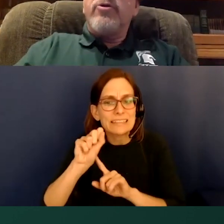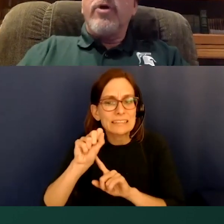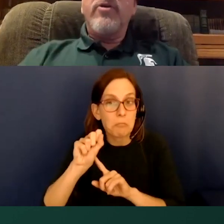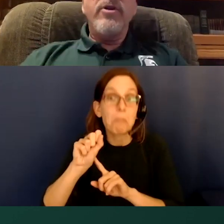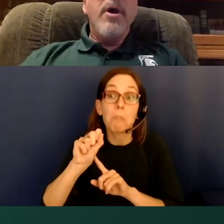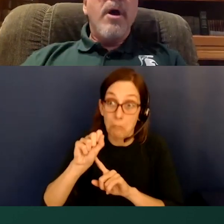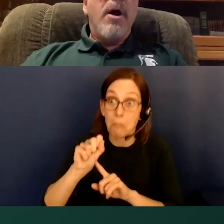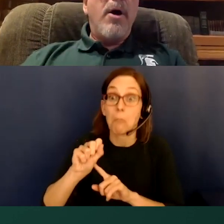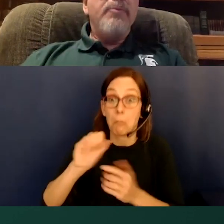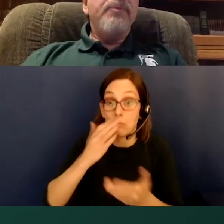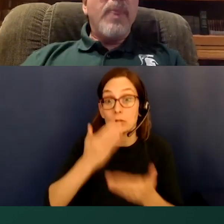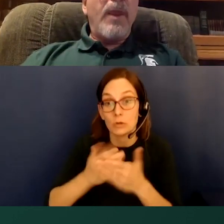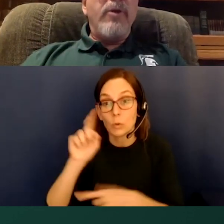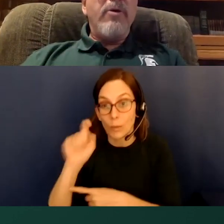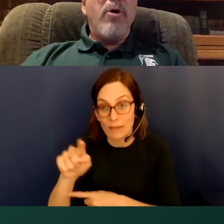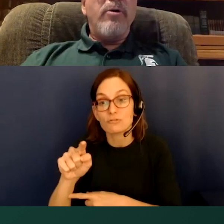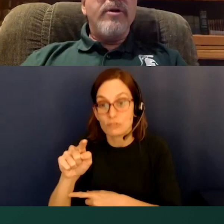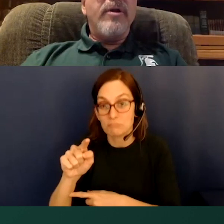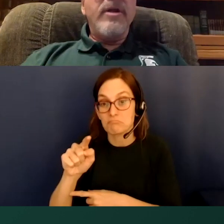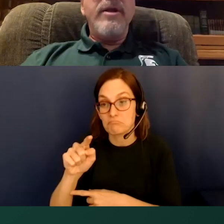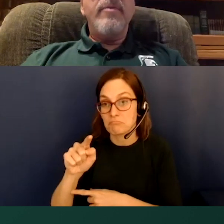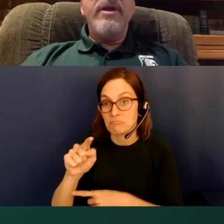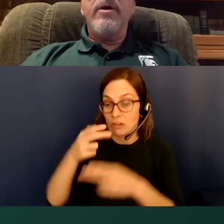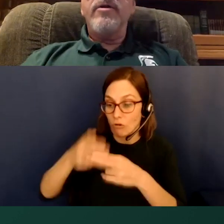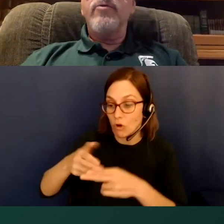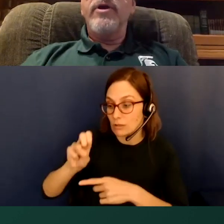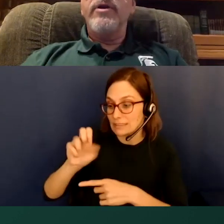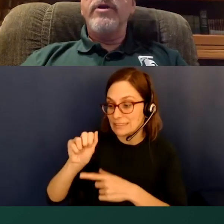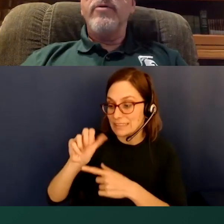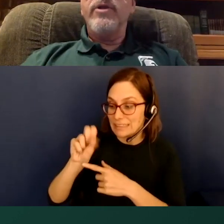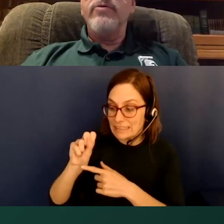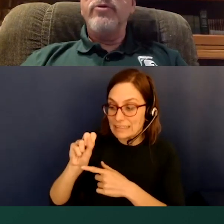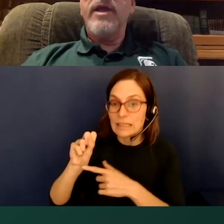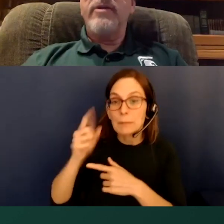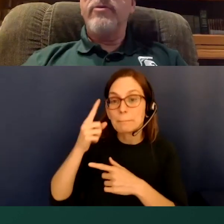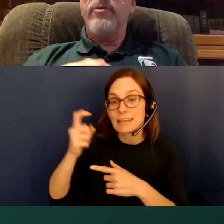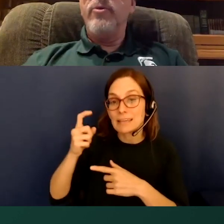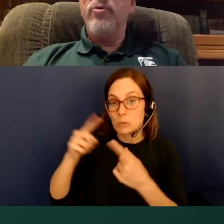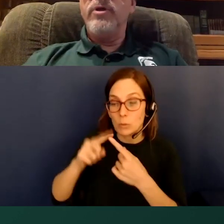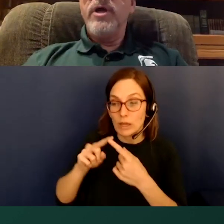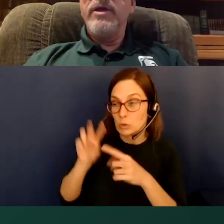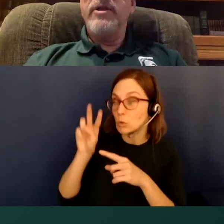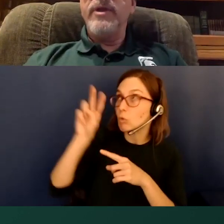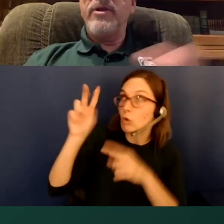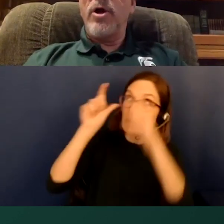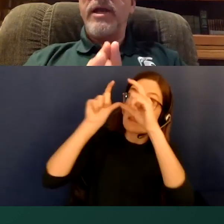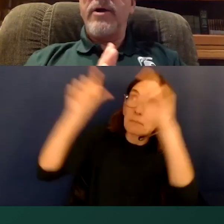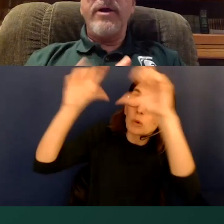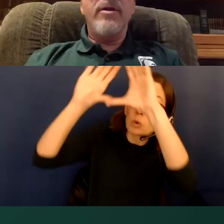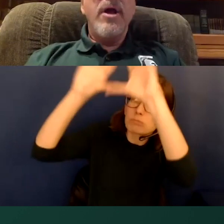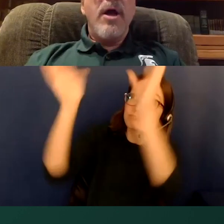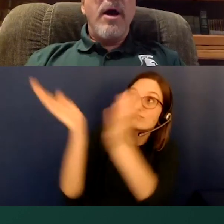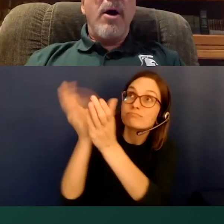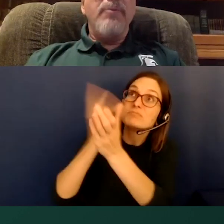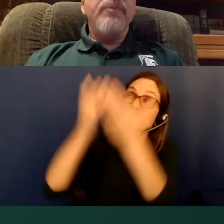that's a good question. Um, they are called seas because when you look at the moon, you see these dark